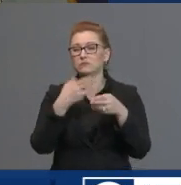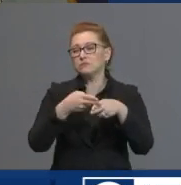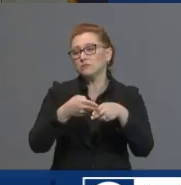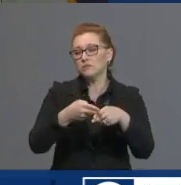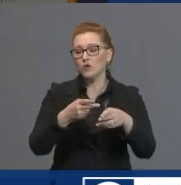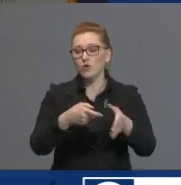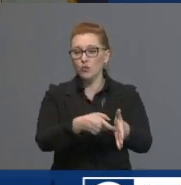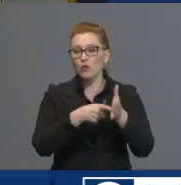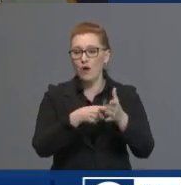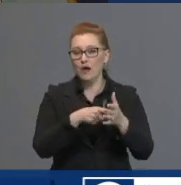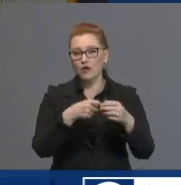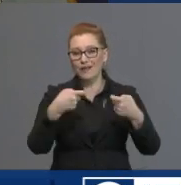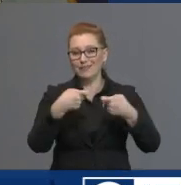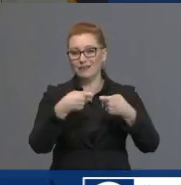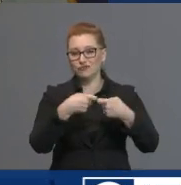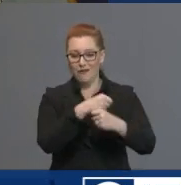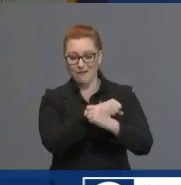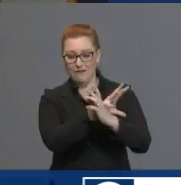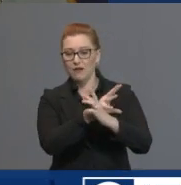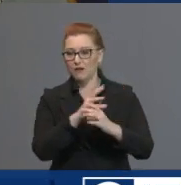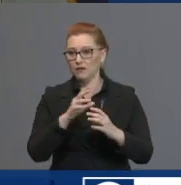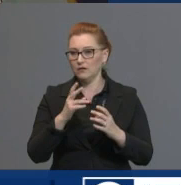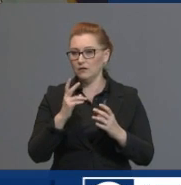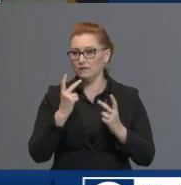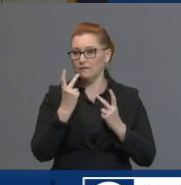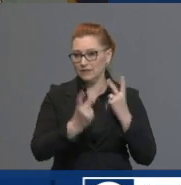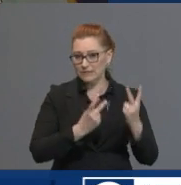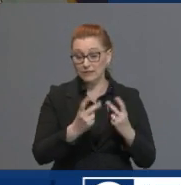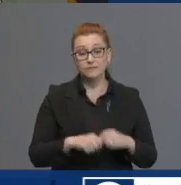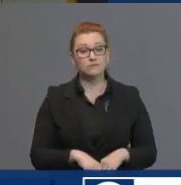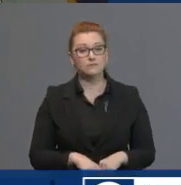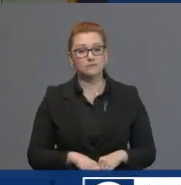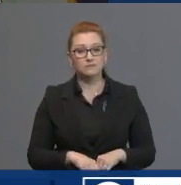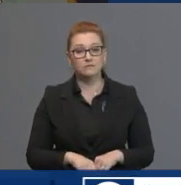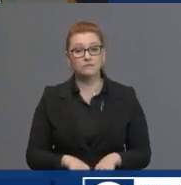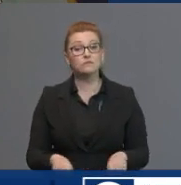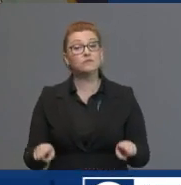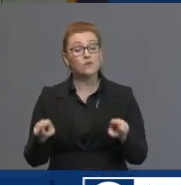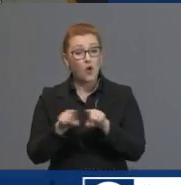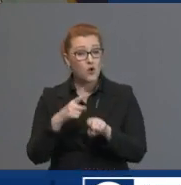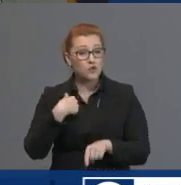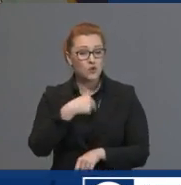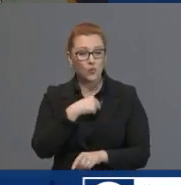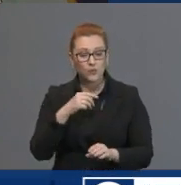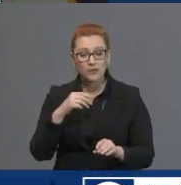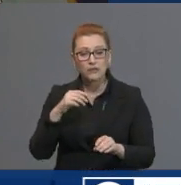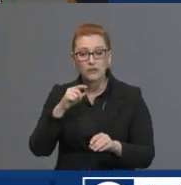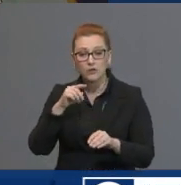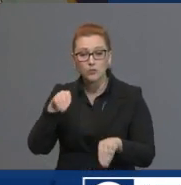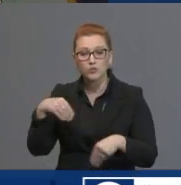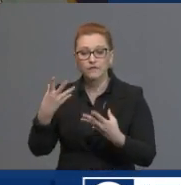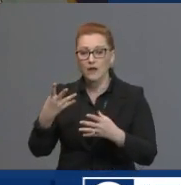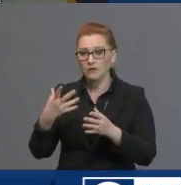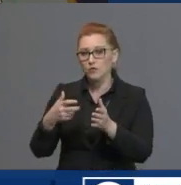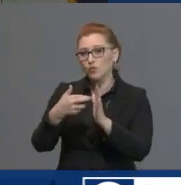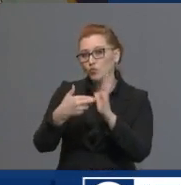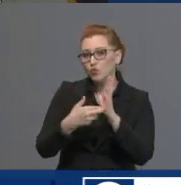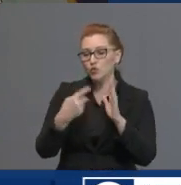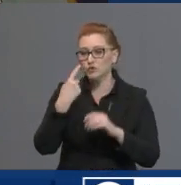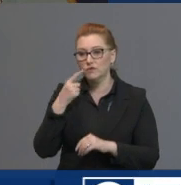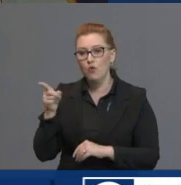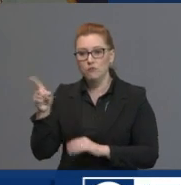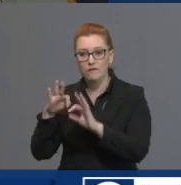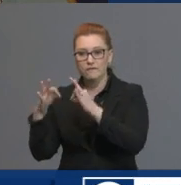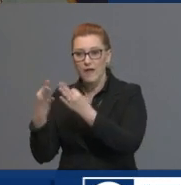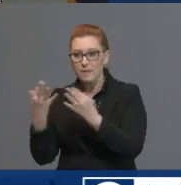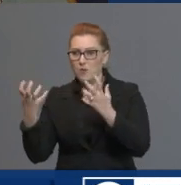that there is that ability. We've also provided certainty for family members so that they can get the information about their loved ones that are